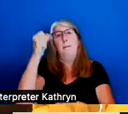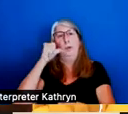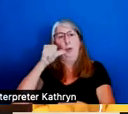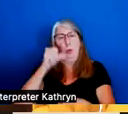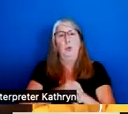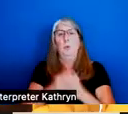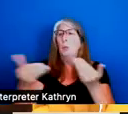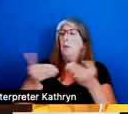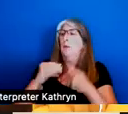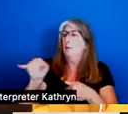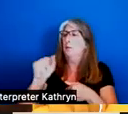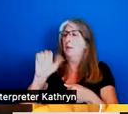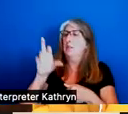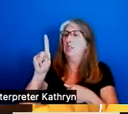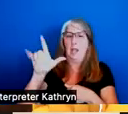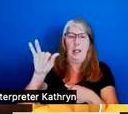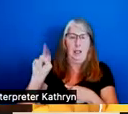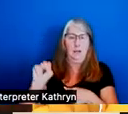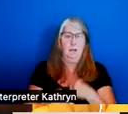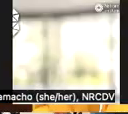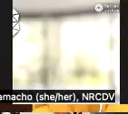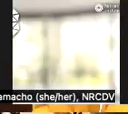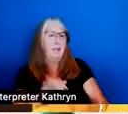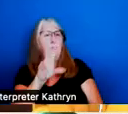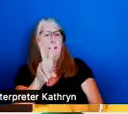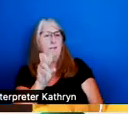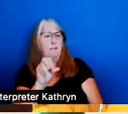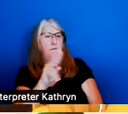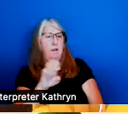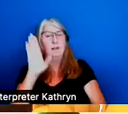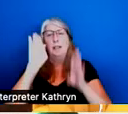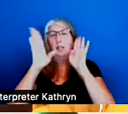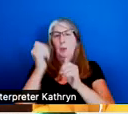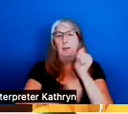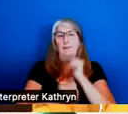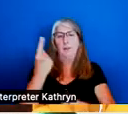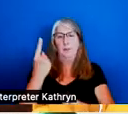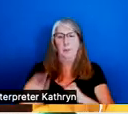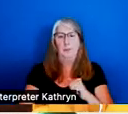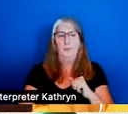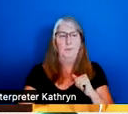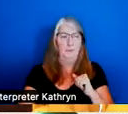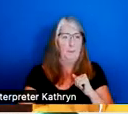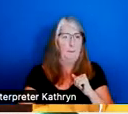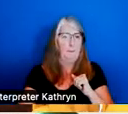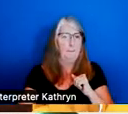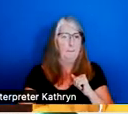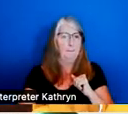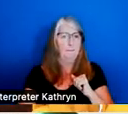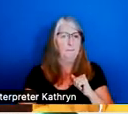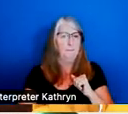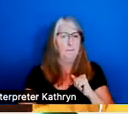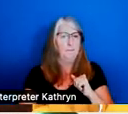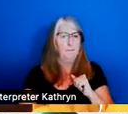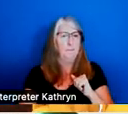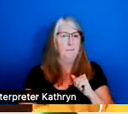Welcome, Jacqueline. Thank you, Yvonne. Hello, everyone. I invite us to hold